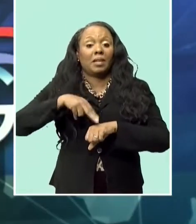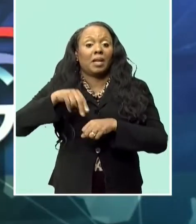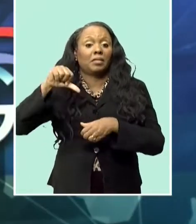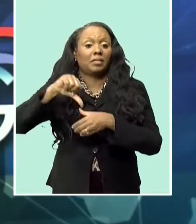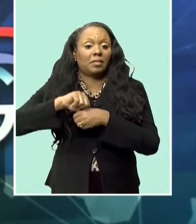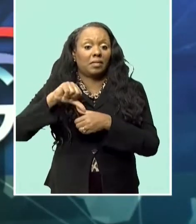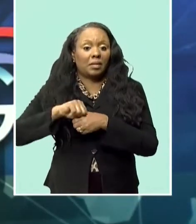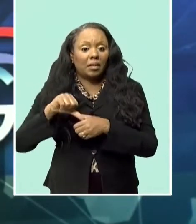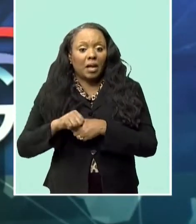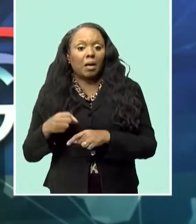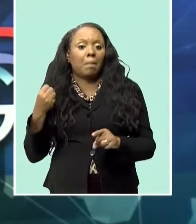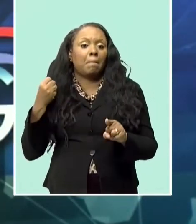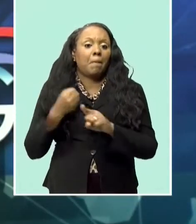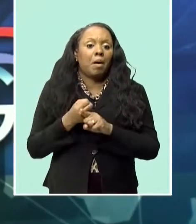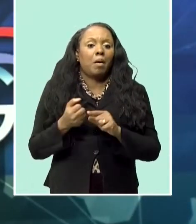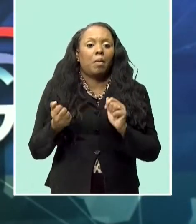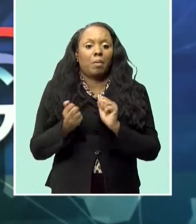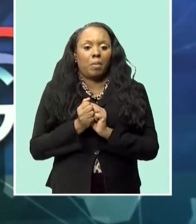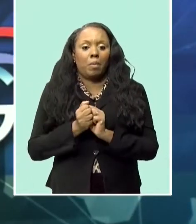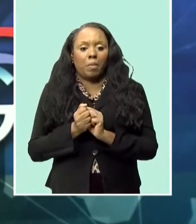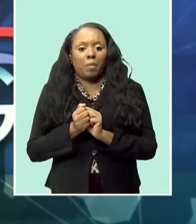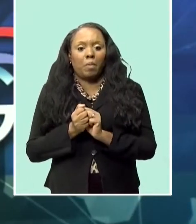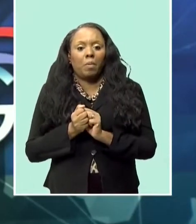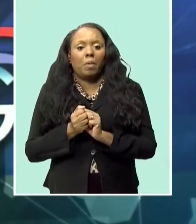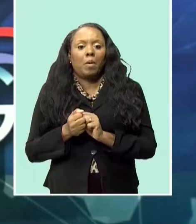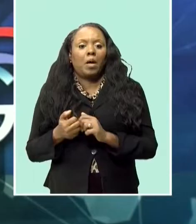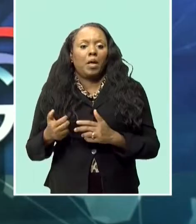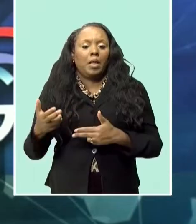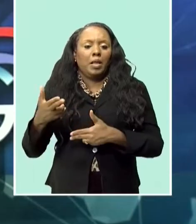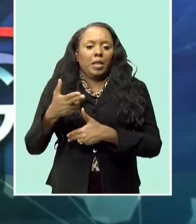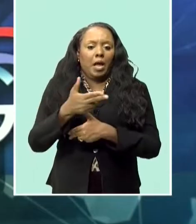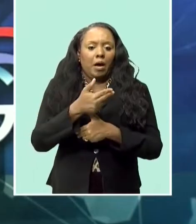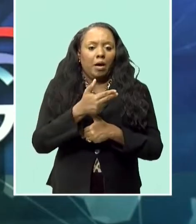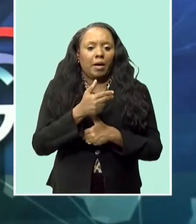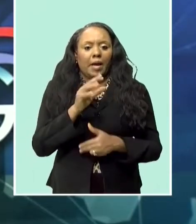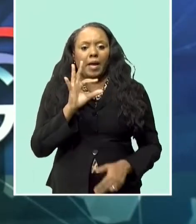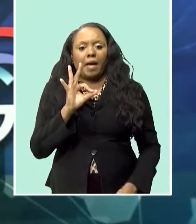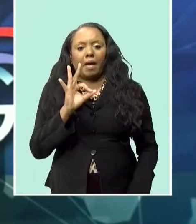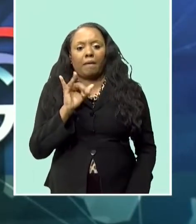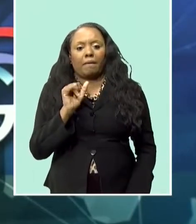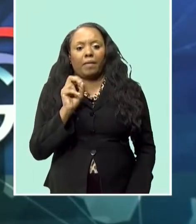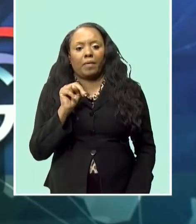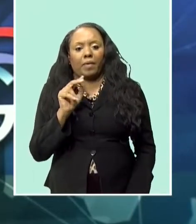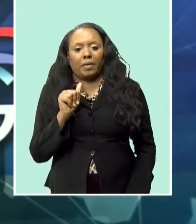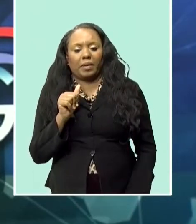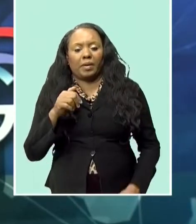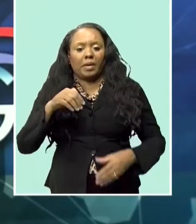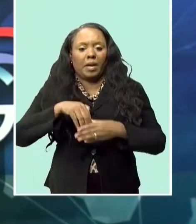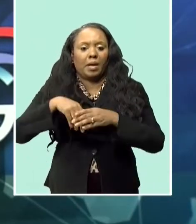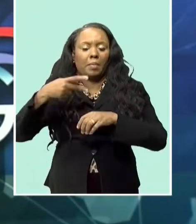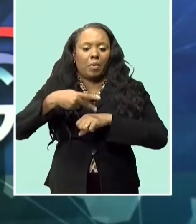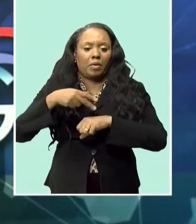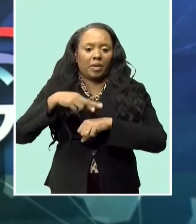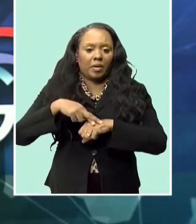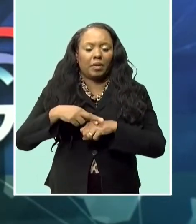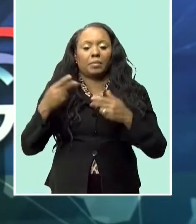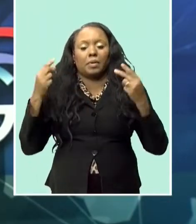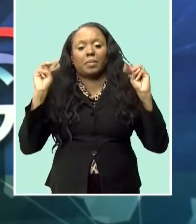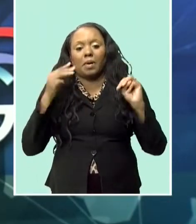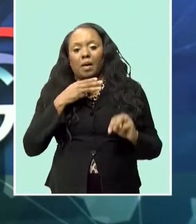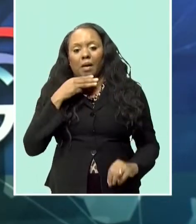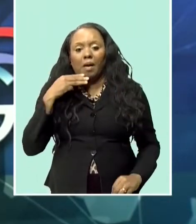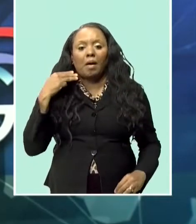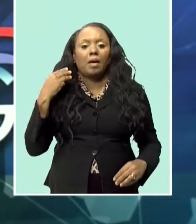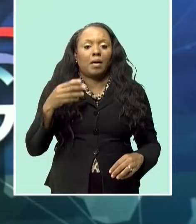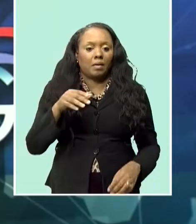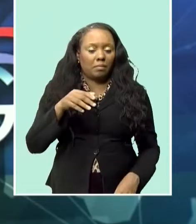supply has been impacted by the damage wrought in Puerto Rico by Hurricane Fiona. Prime Minister Mia Omar-Motley made the revelation this afternoon as